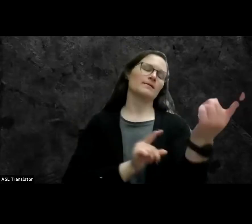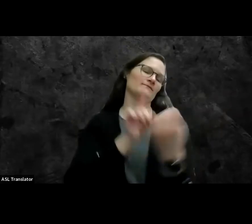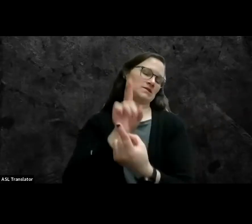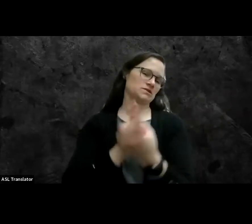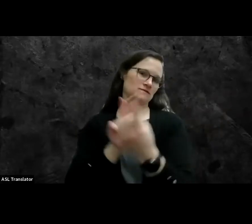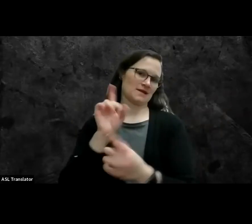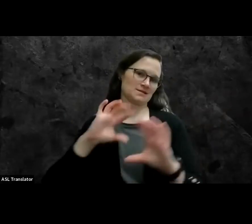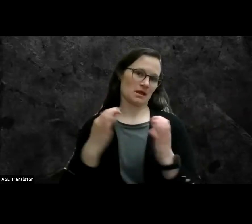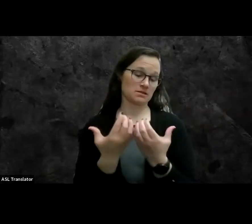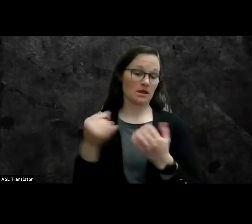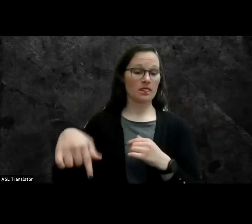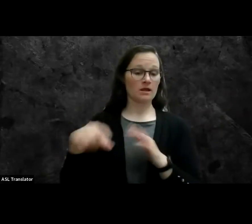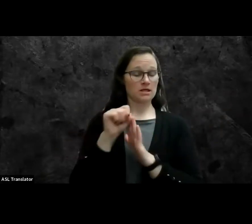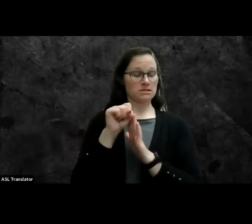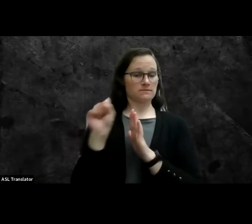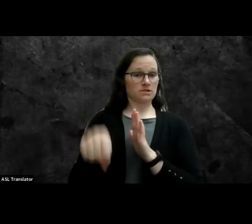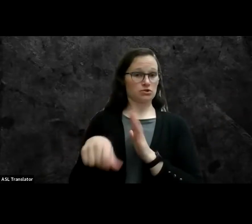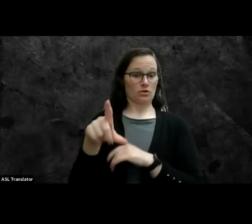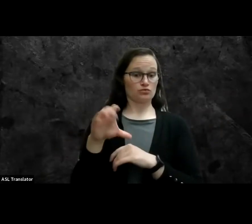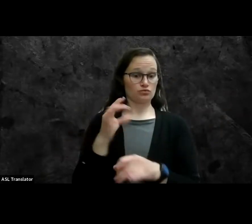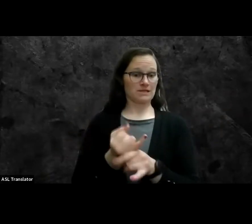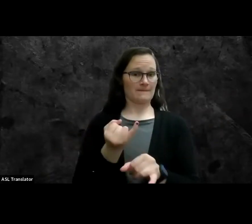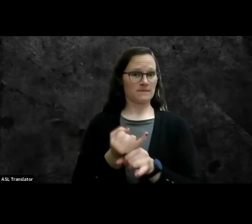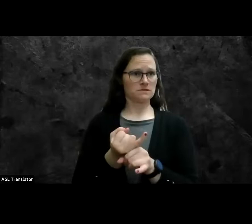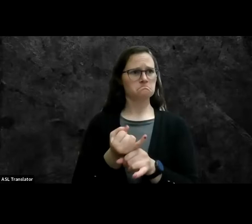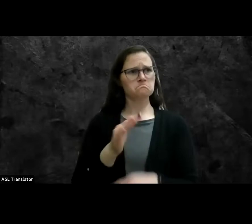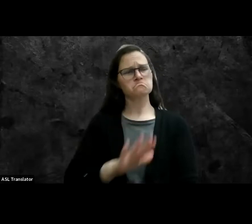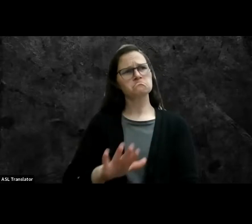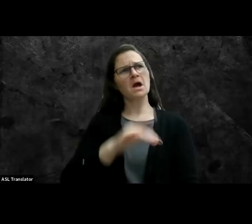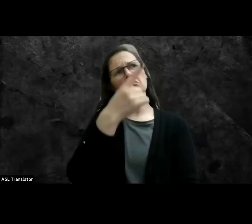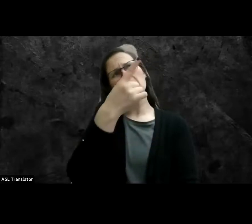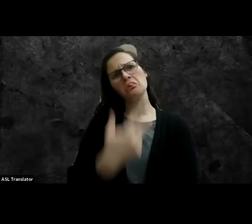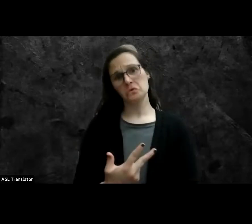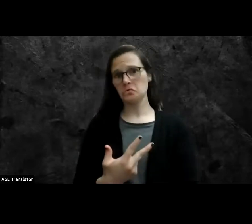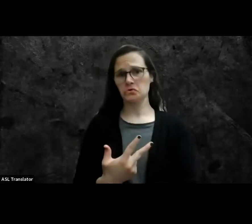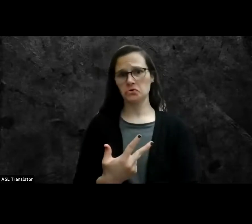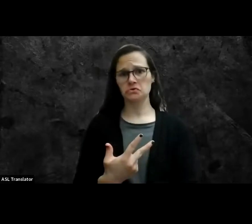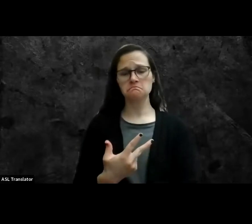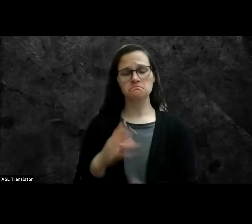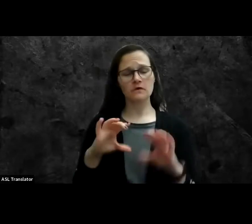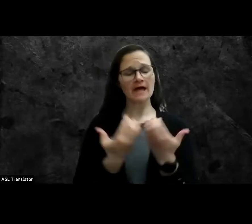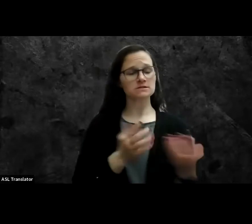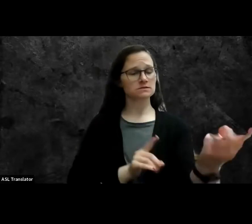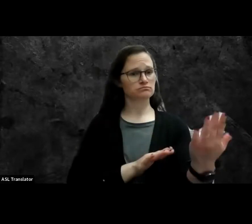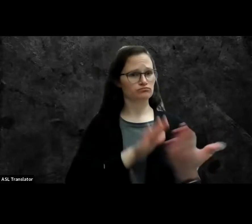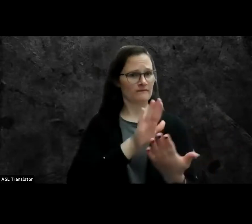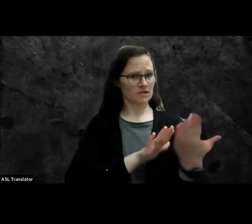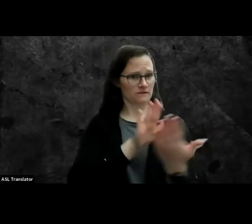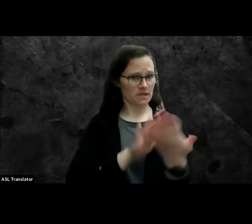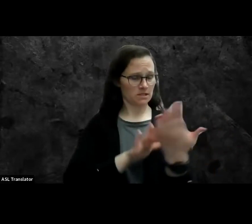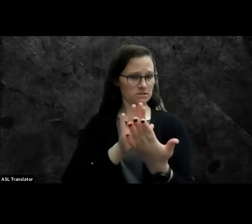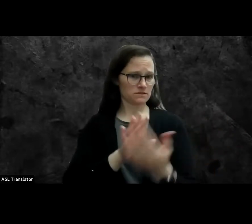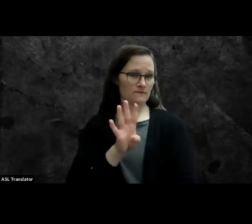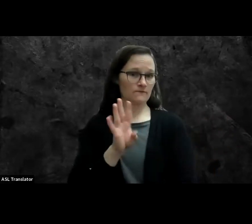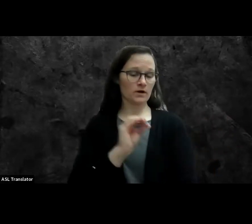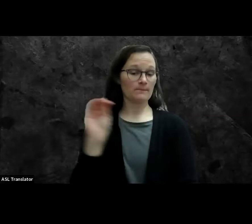this semester at the Las Cruces campus, about 1/3 of our classes are fully face-to-face, 40% are hybrid,